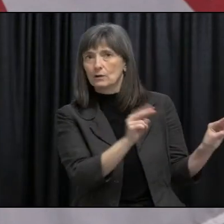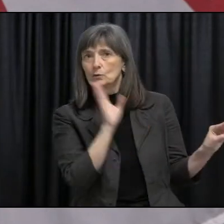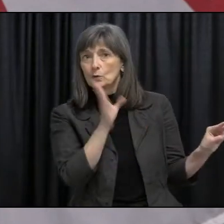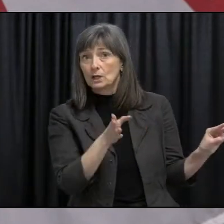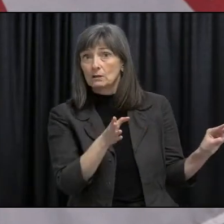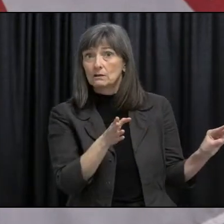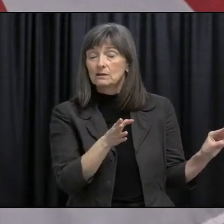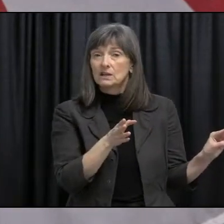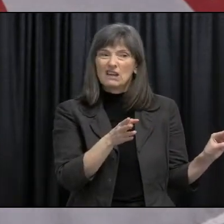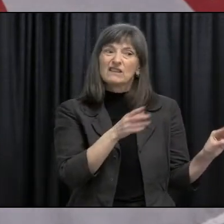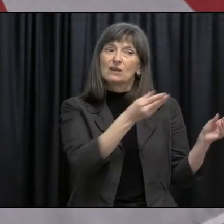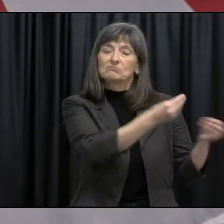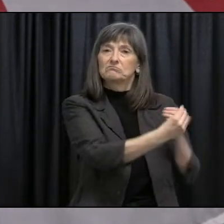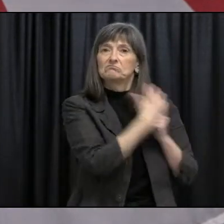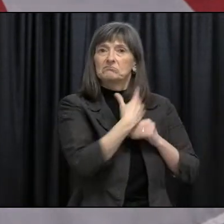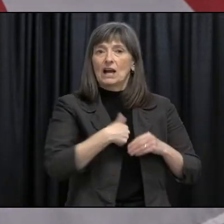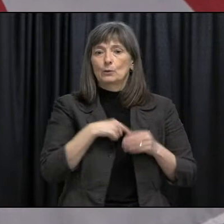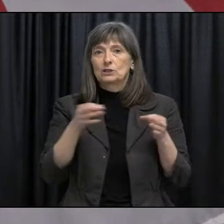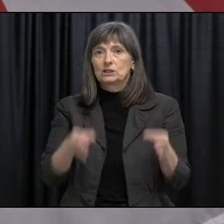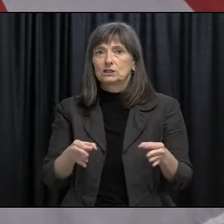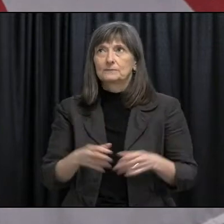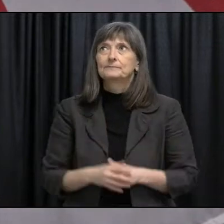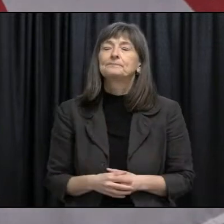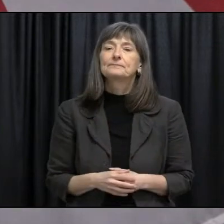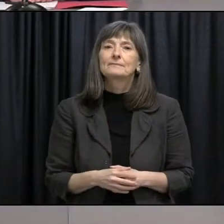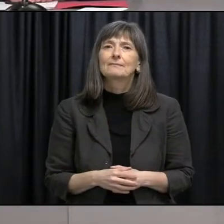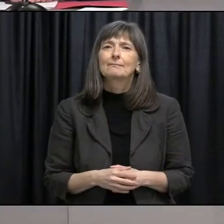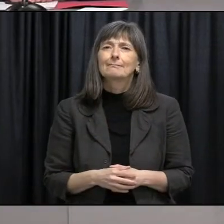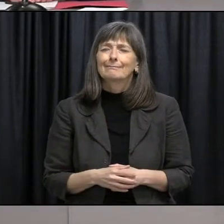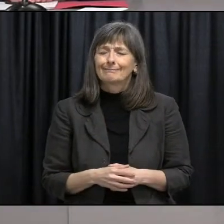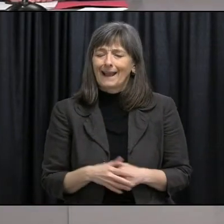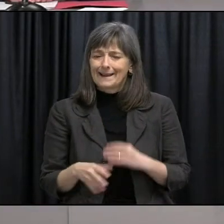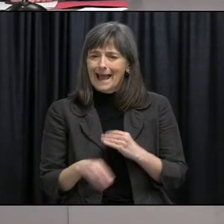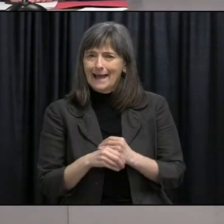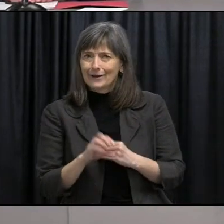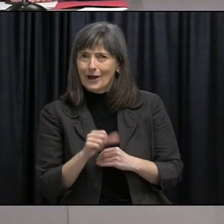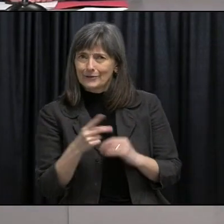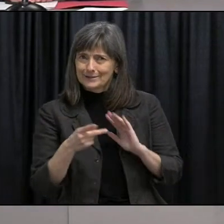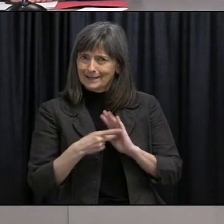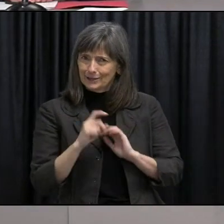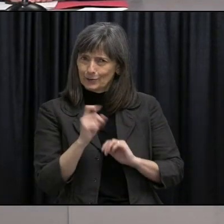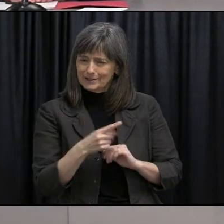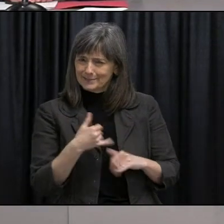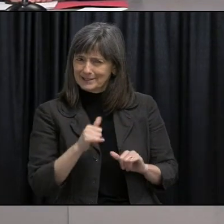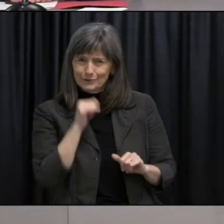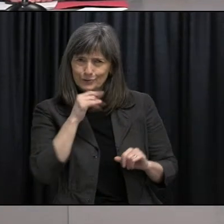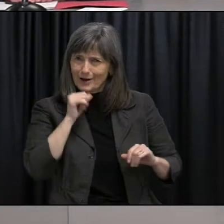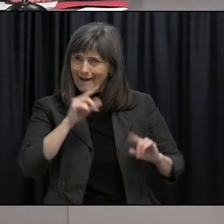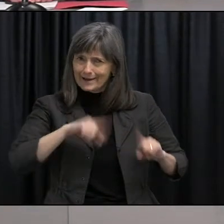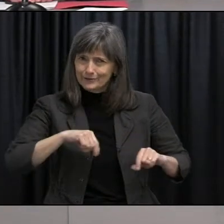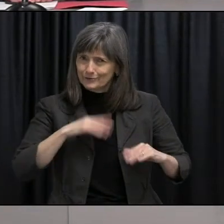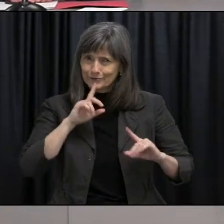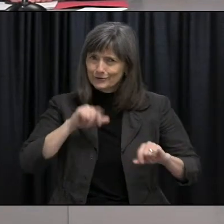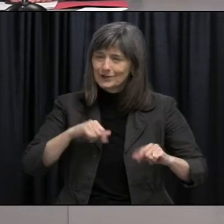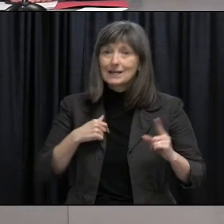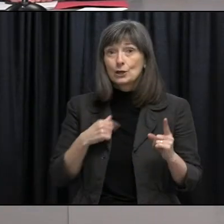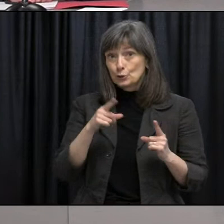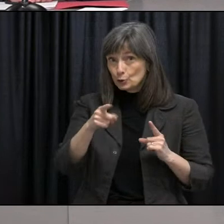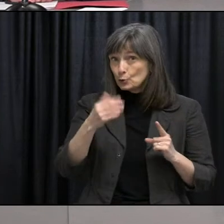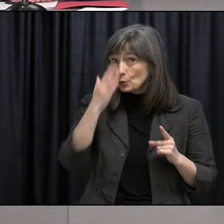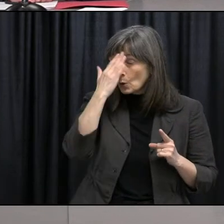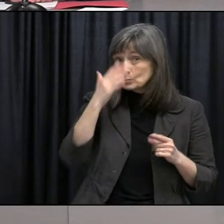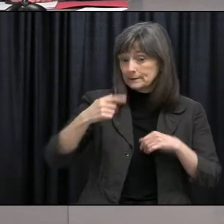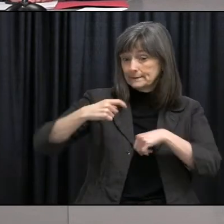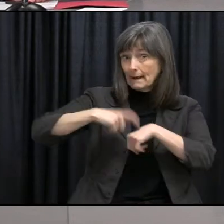forward. Right, but not to take up more time, but to answer my second question, I'm curious, do you have a timeline